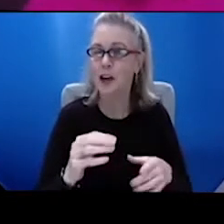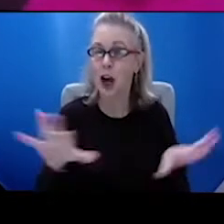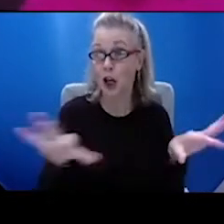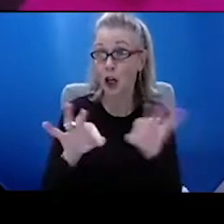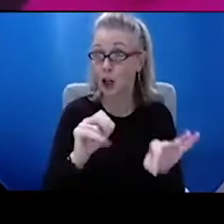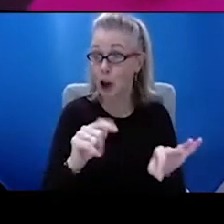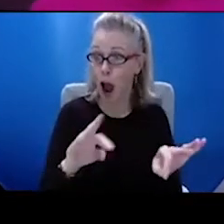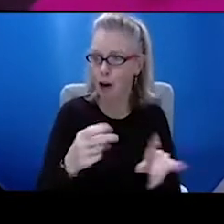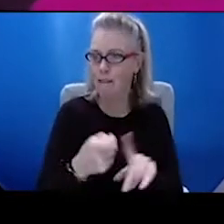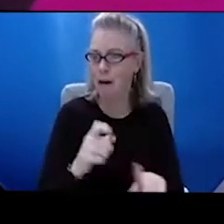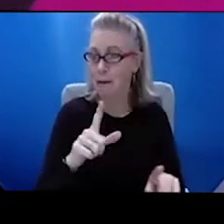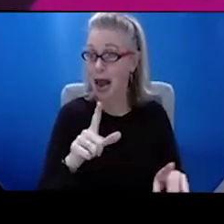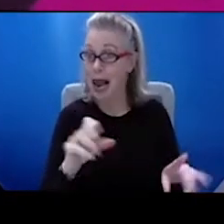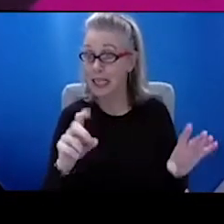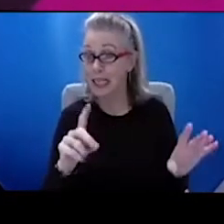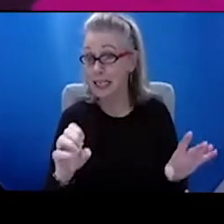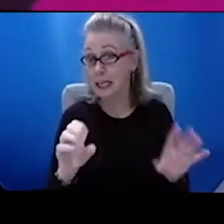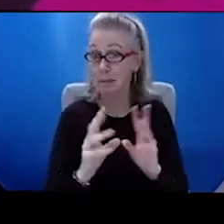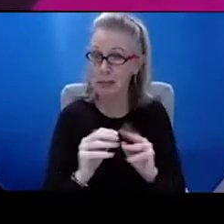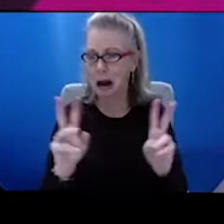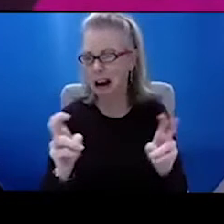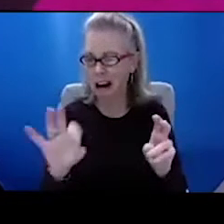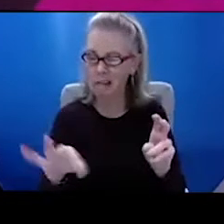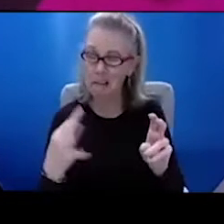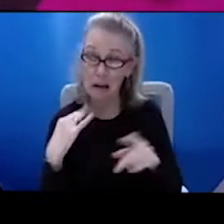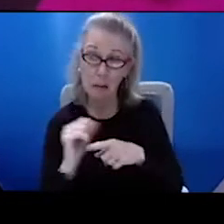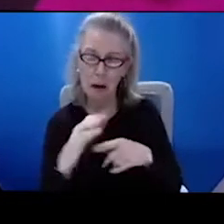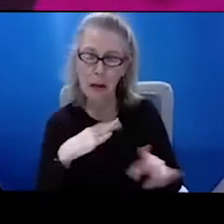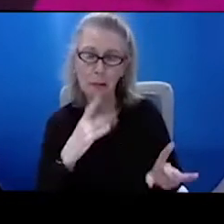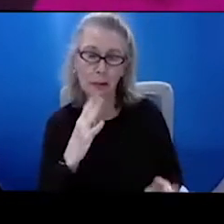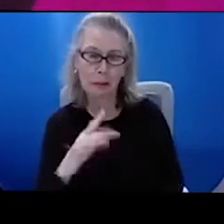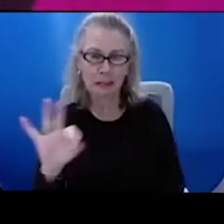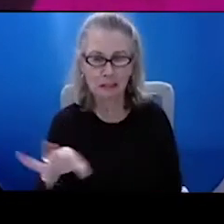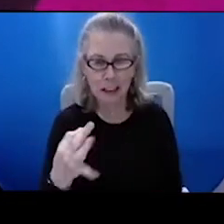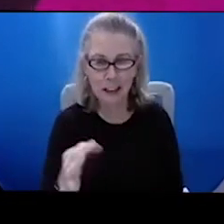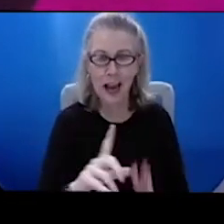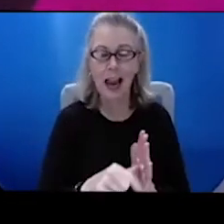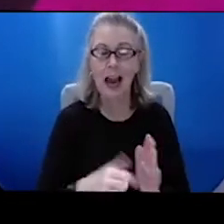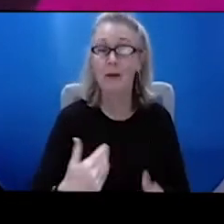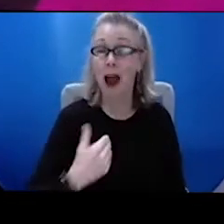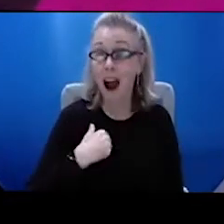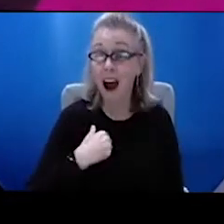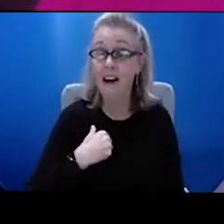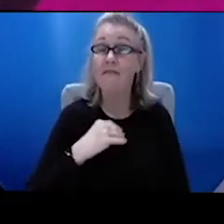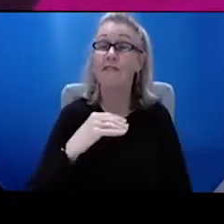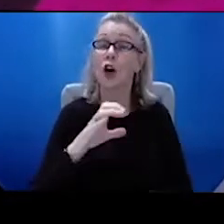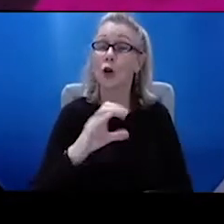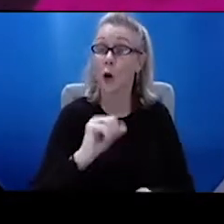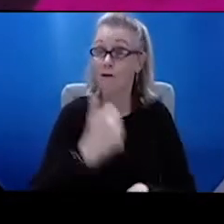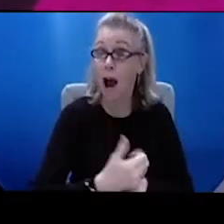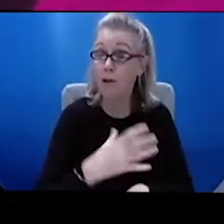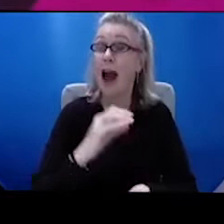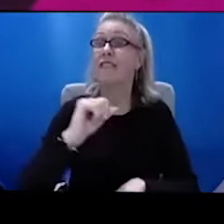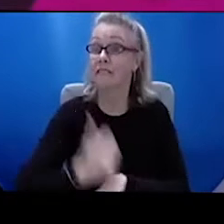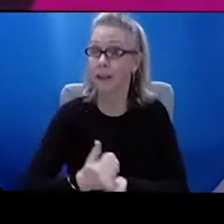my French today. Next, we have Emily Jacir, artist and co-founder and founding director